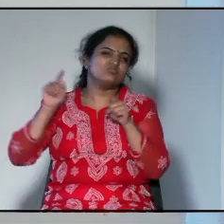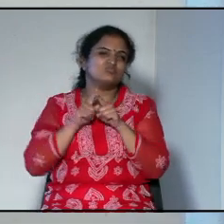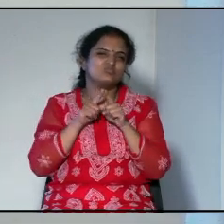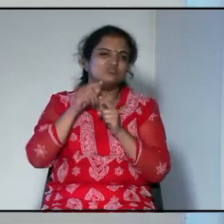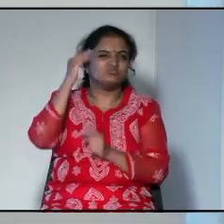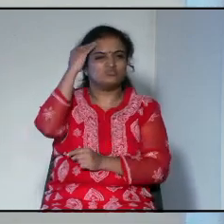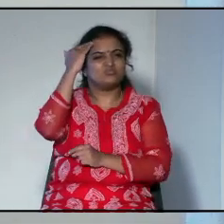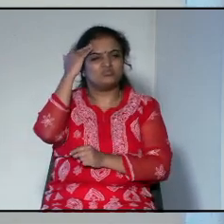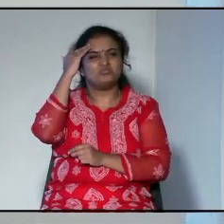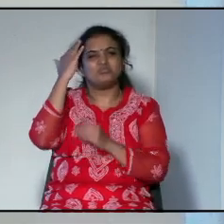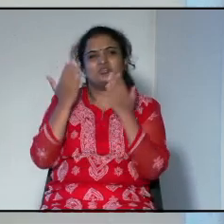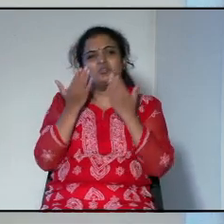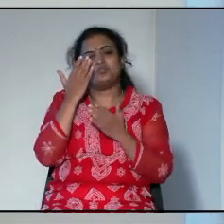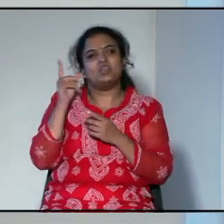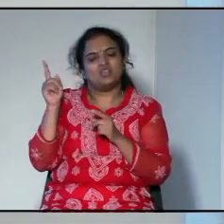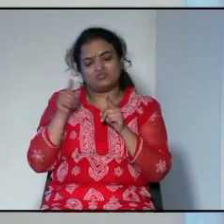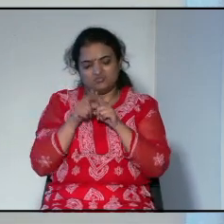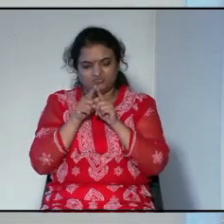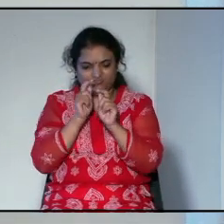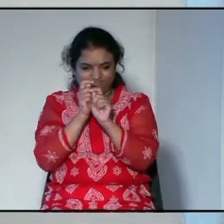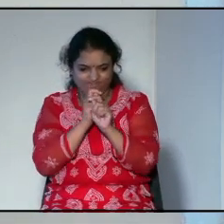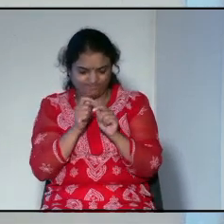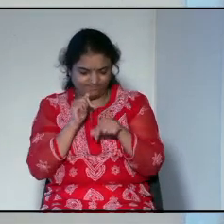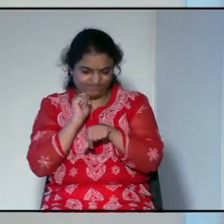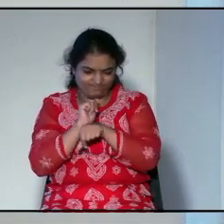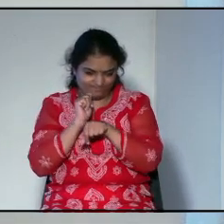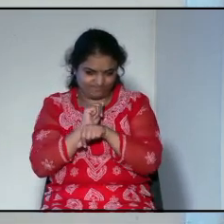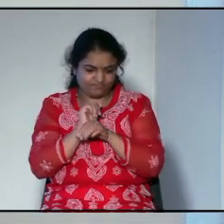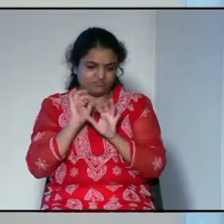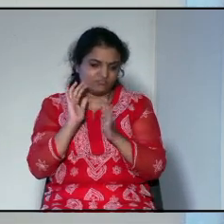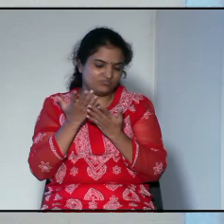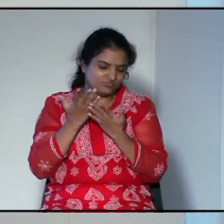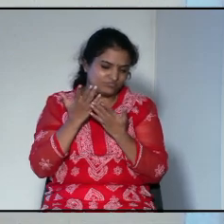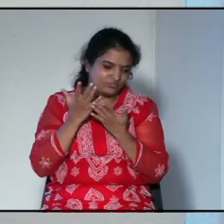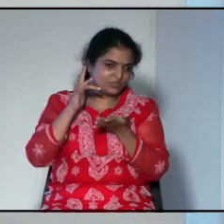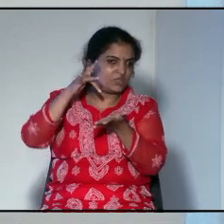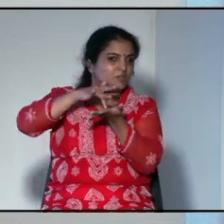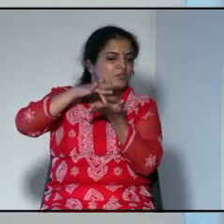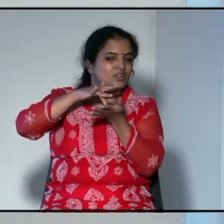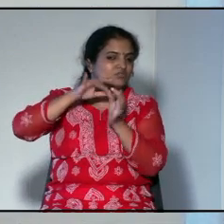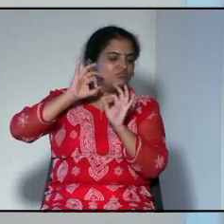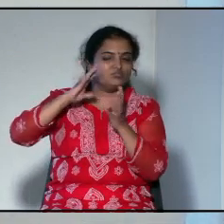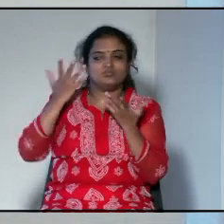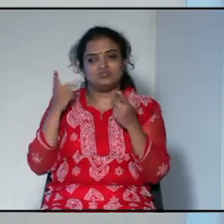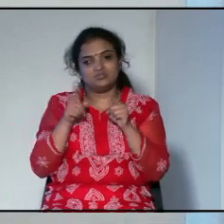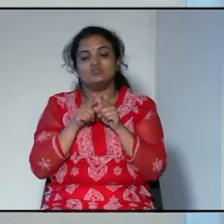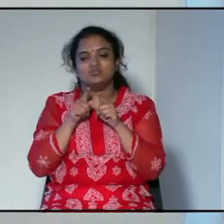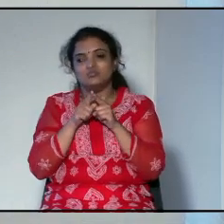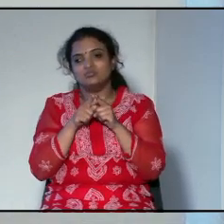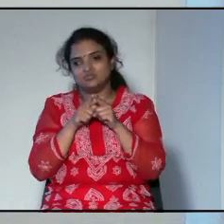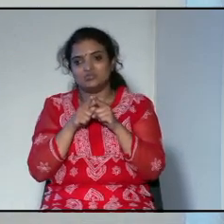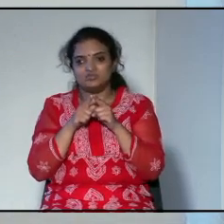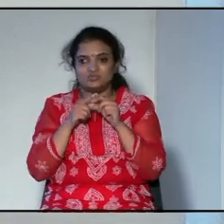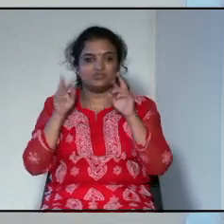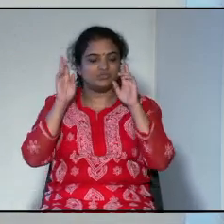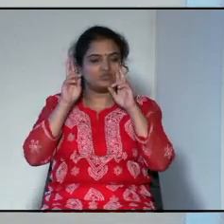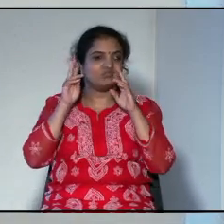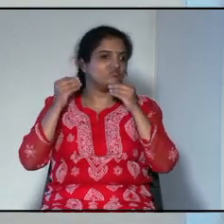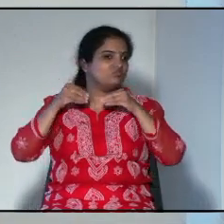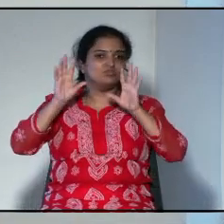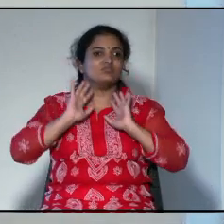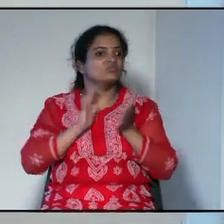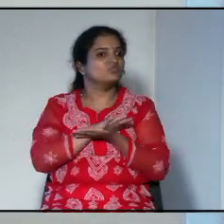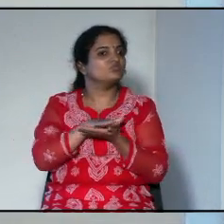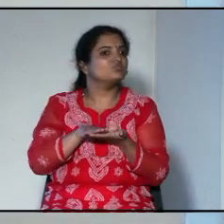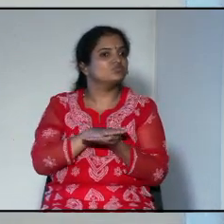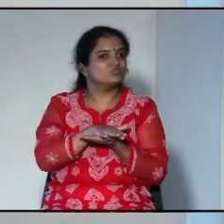also of, when she made these large works, of what an ideal location would be. And I think maybe that's why she didn't want to sell it. But